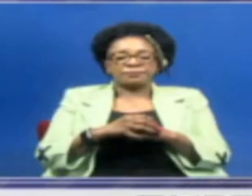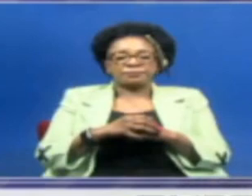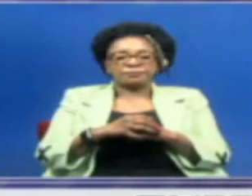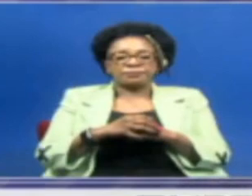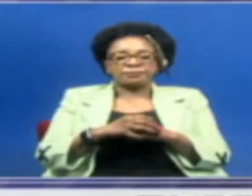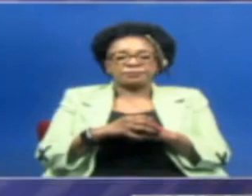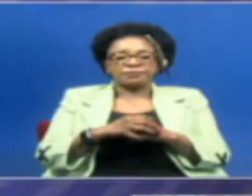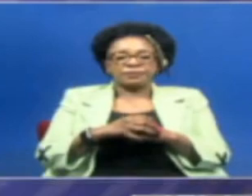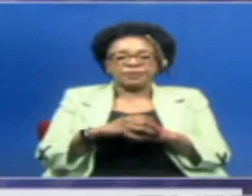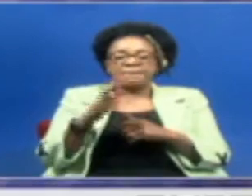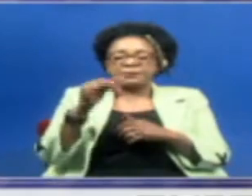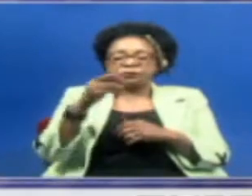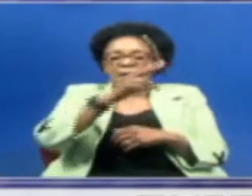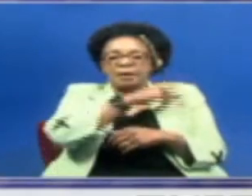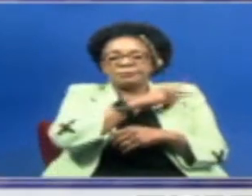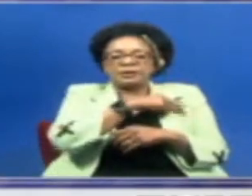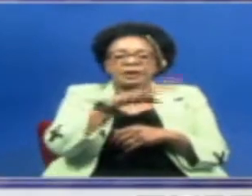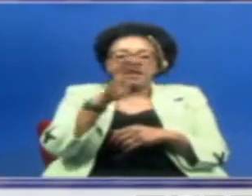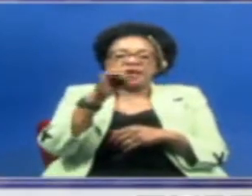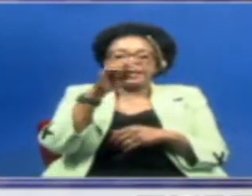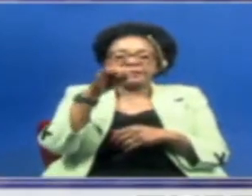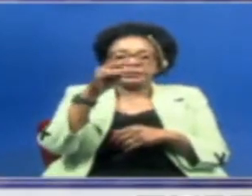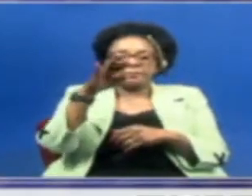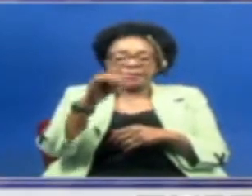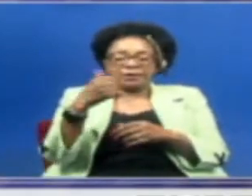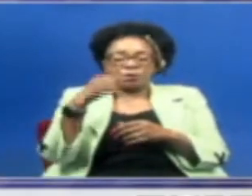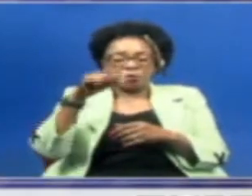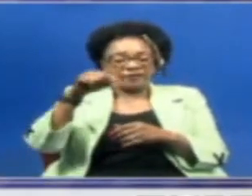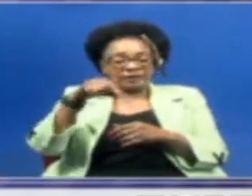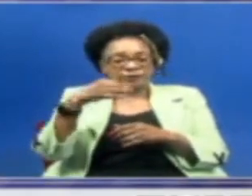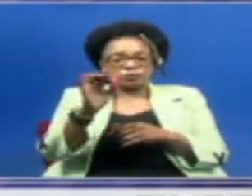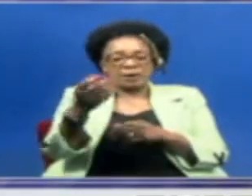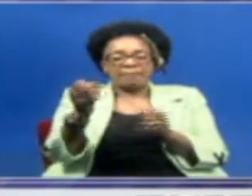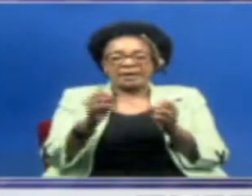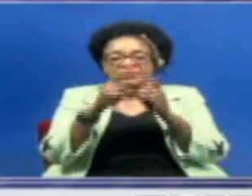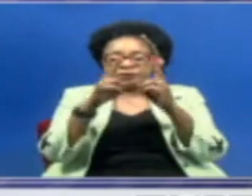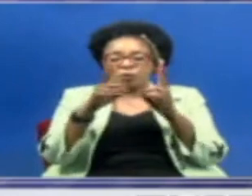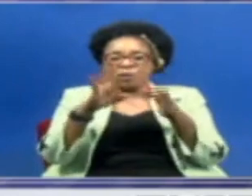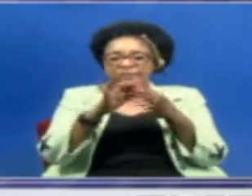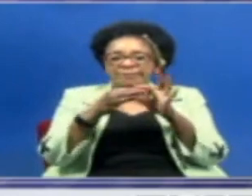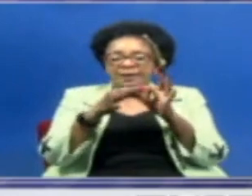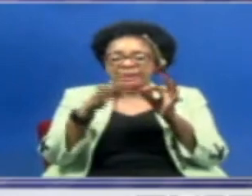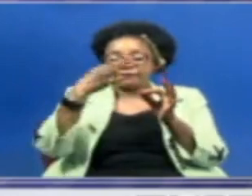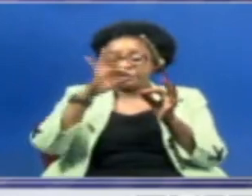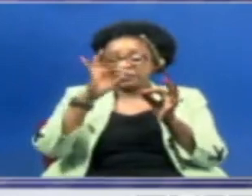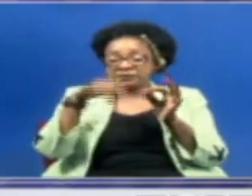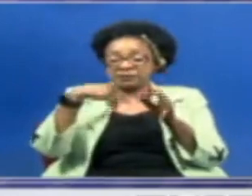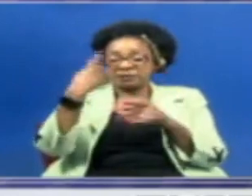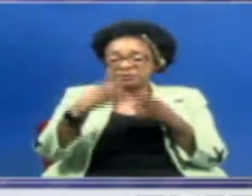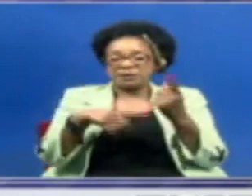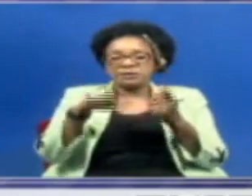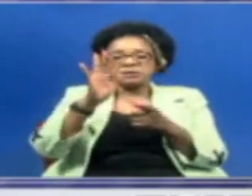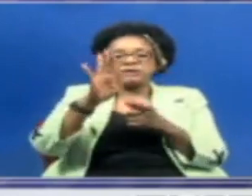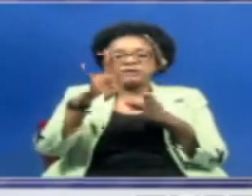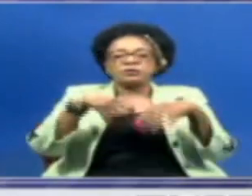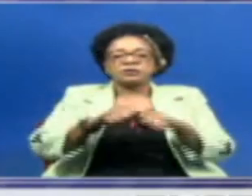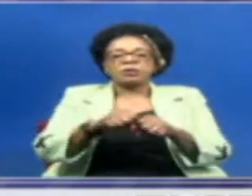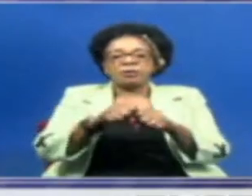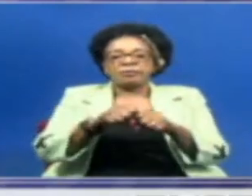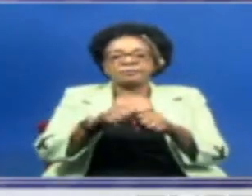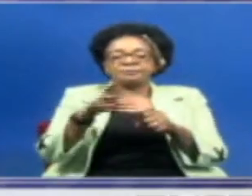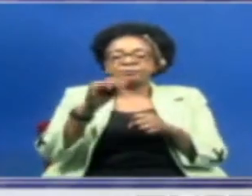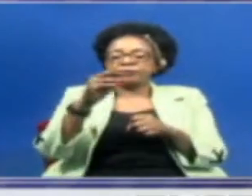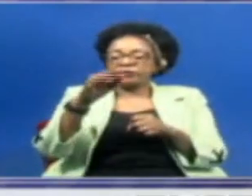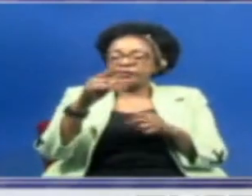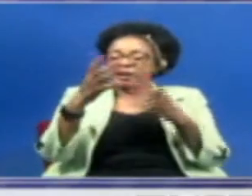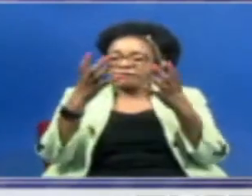Its squad captain Elizabeth Andiego is one bout away from qualifying to the Paris Olympic Games in France next year. Andiego will take on current heavyweight